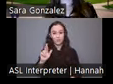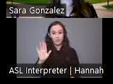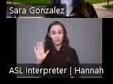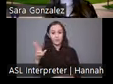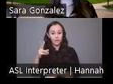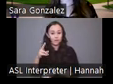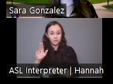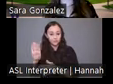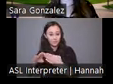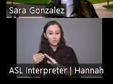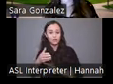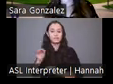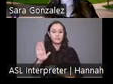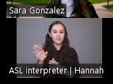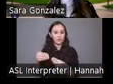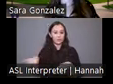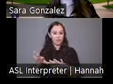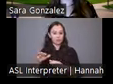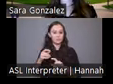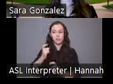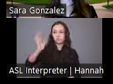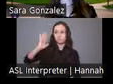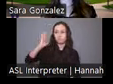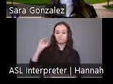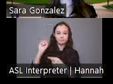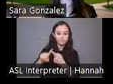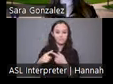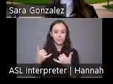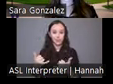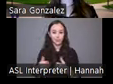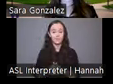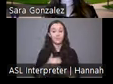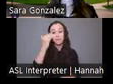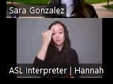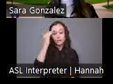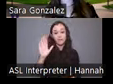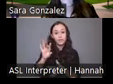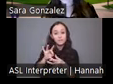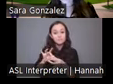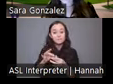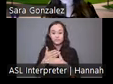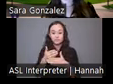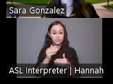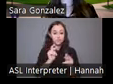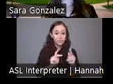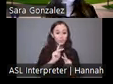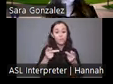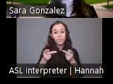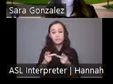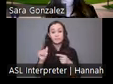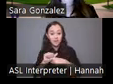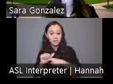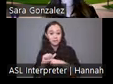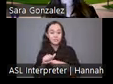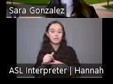from time immemorial to the present. Knowledge of these relations between people, places, and practices, this is a phrase